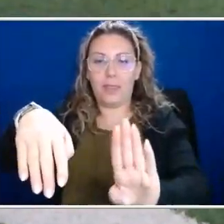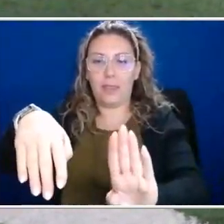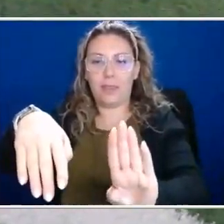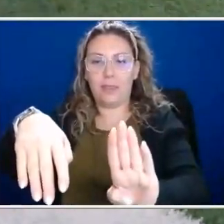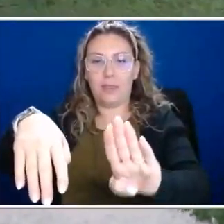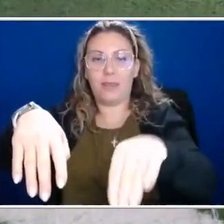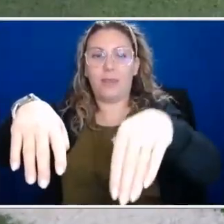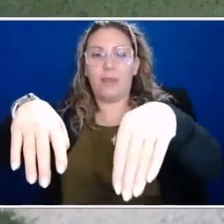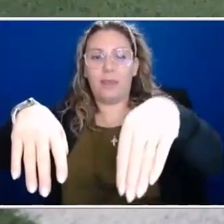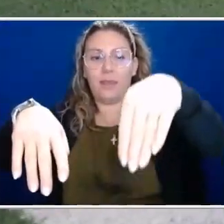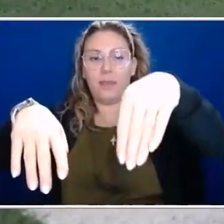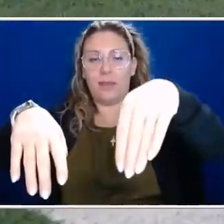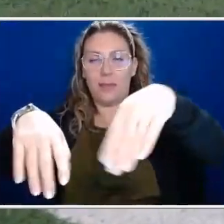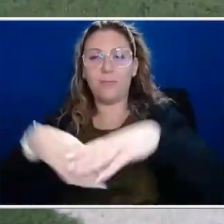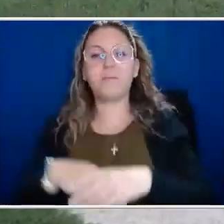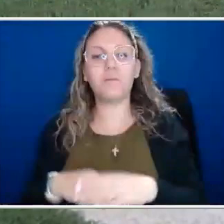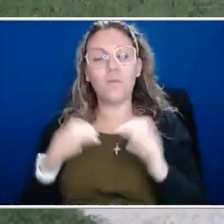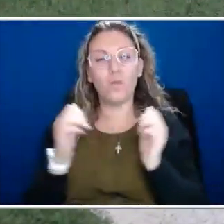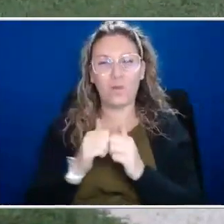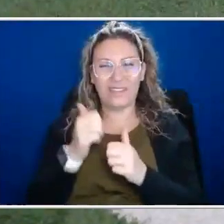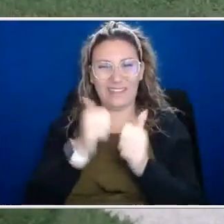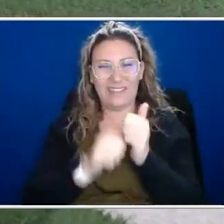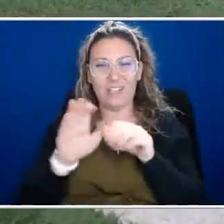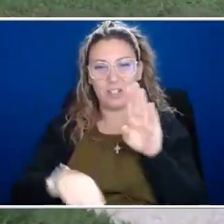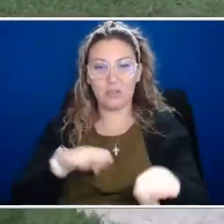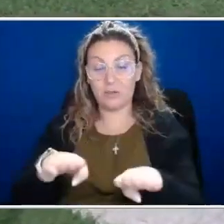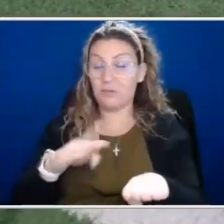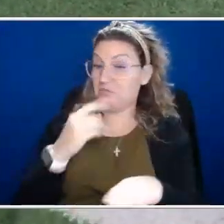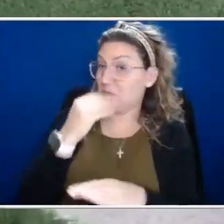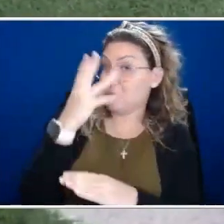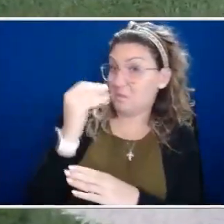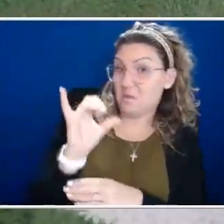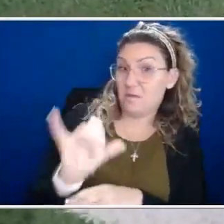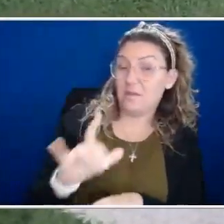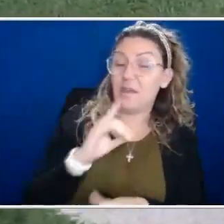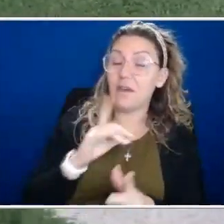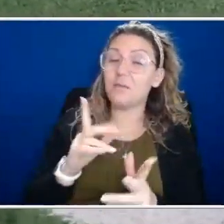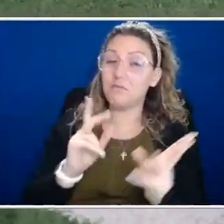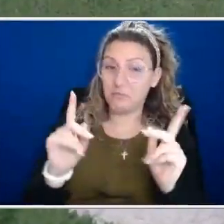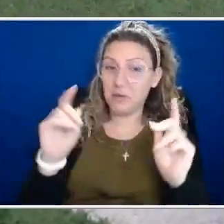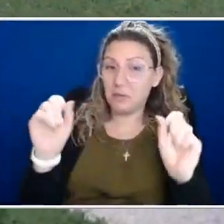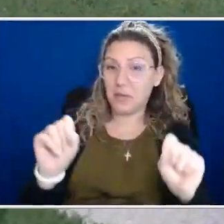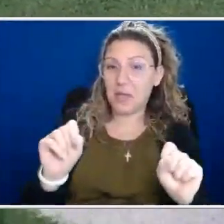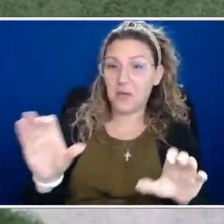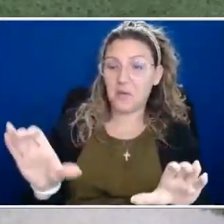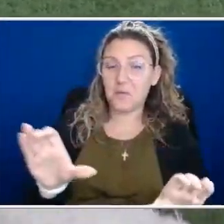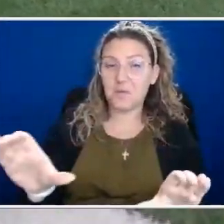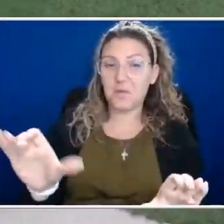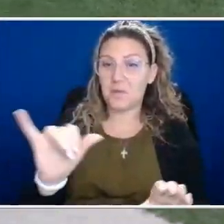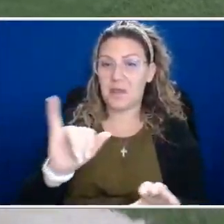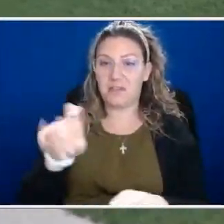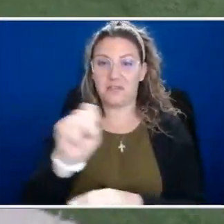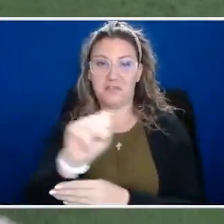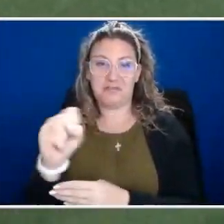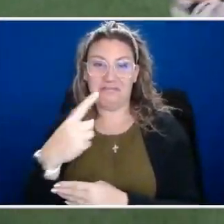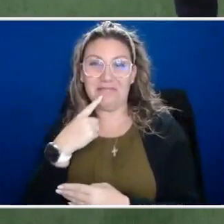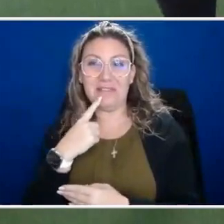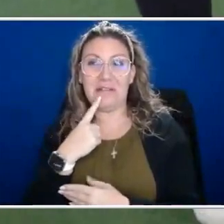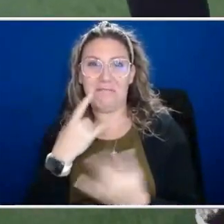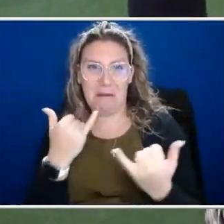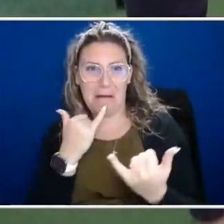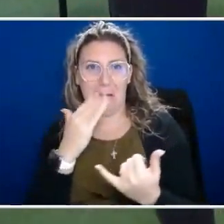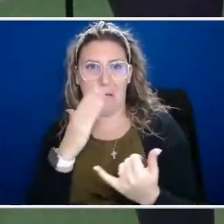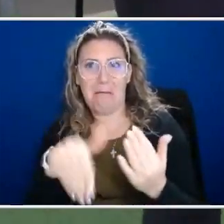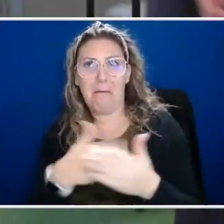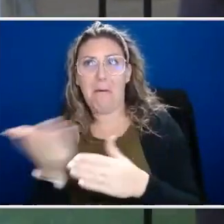Okay. I really think the beauty of these is people can do these, like Jess was saying, right now, all day. If you're at home or at